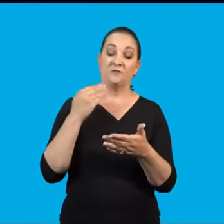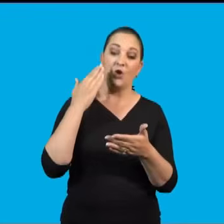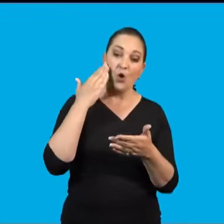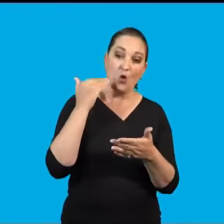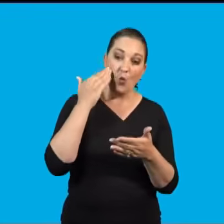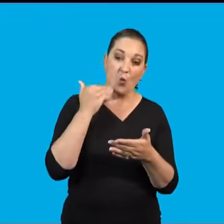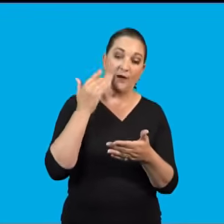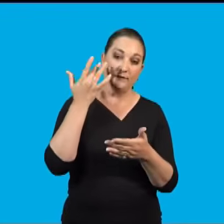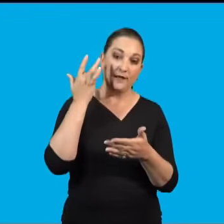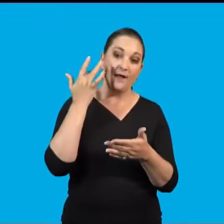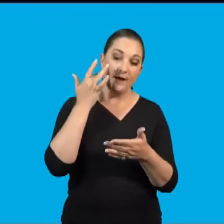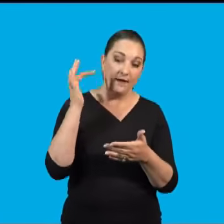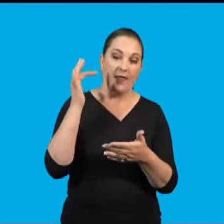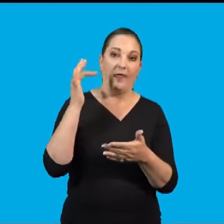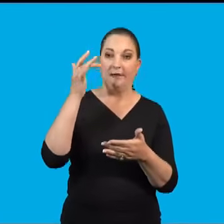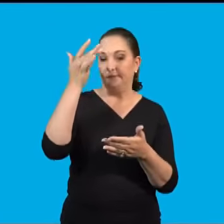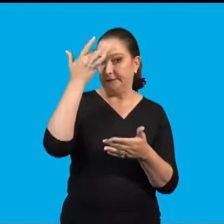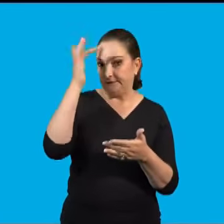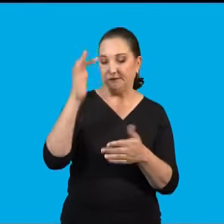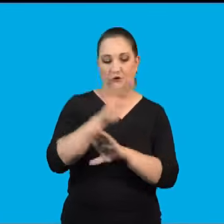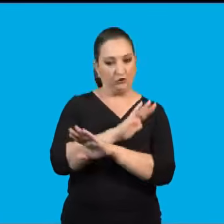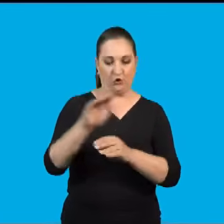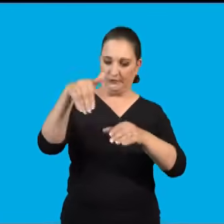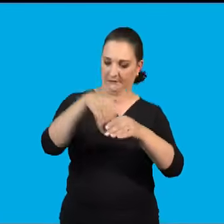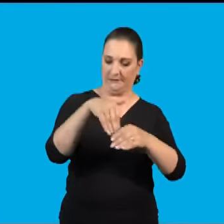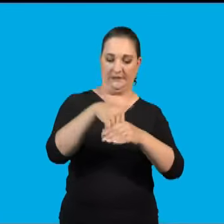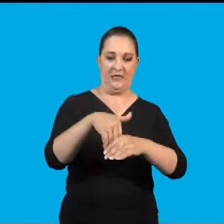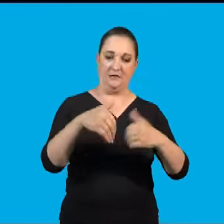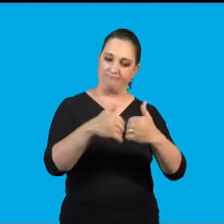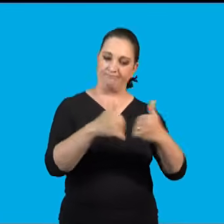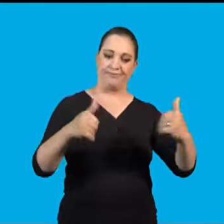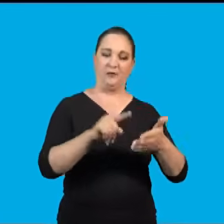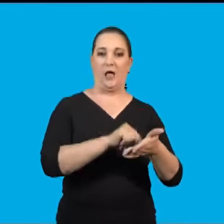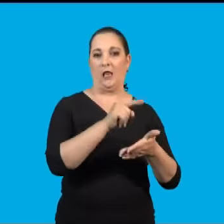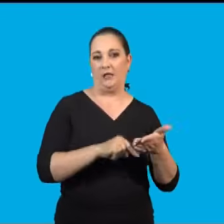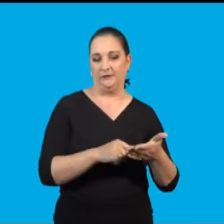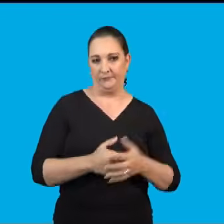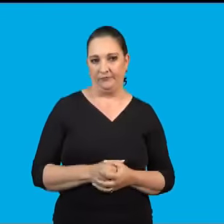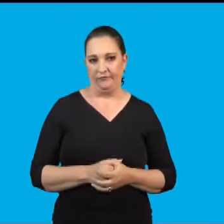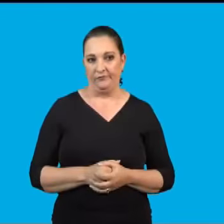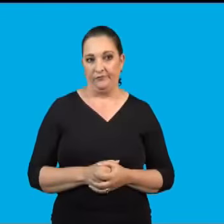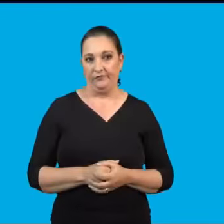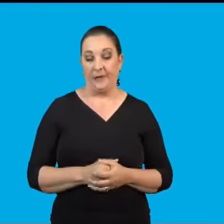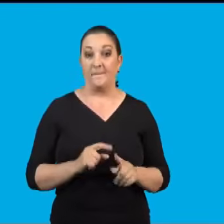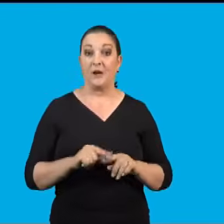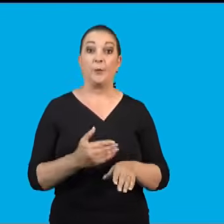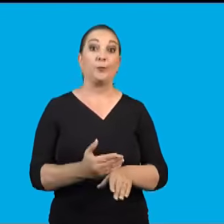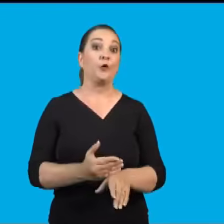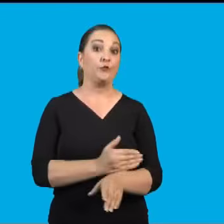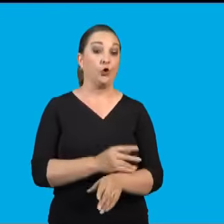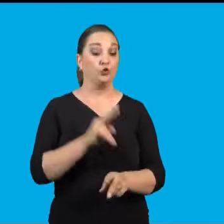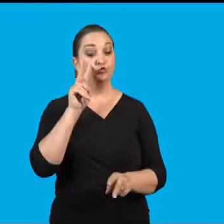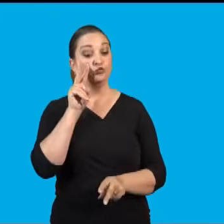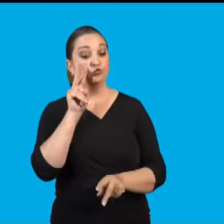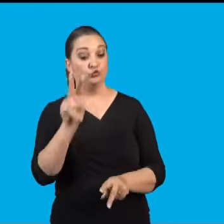and Indian South Africans not to participate in the apartheid elections. So, even before you look